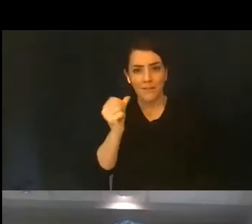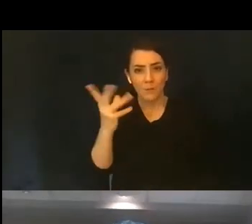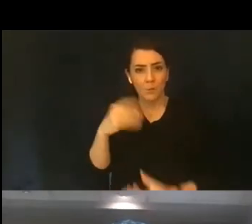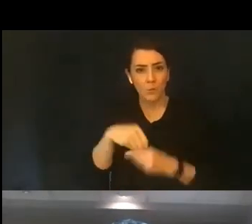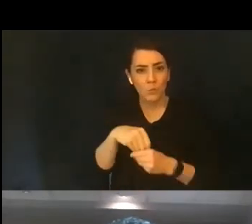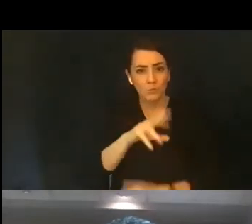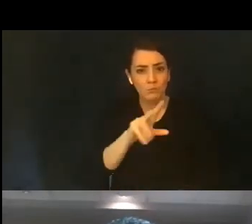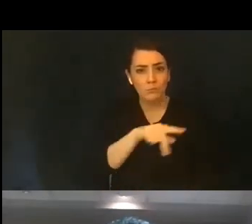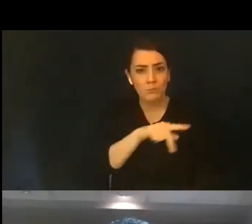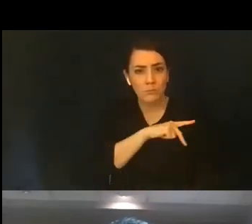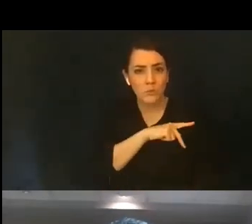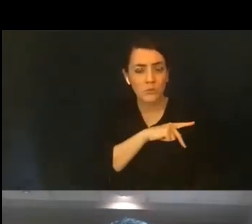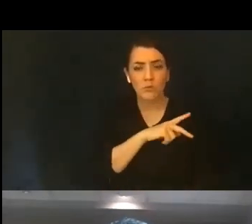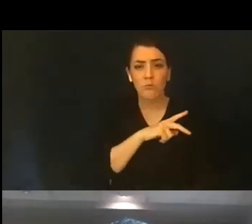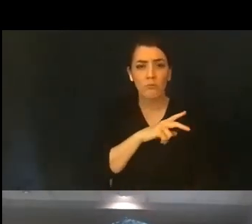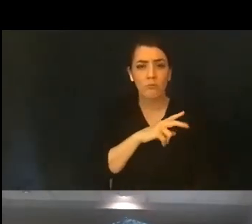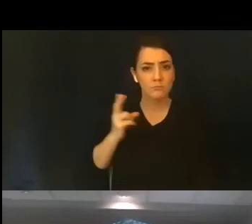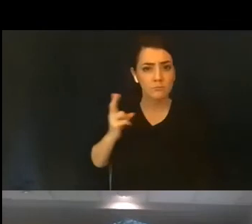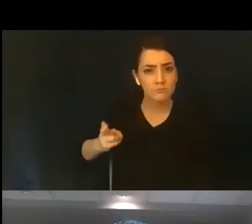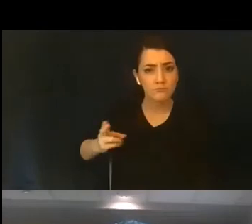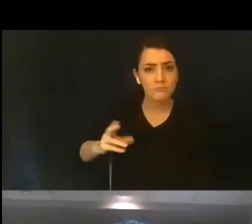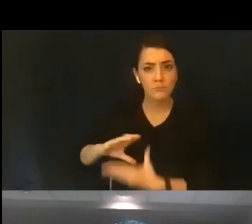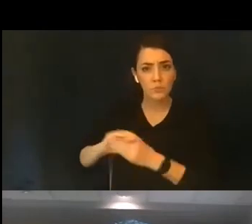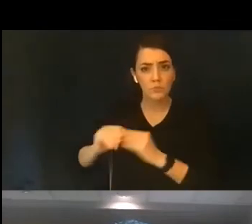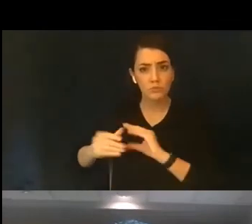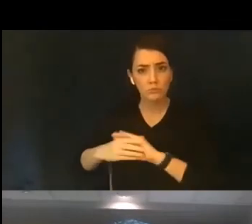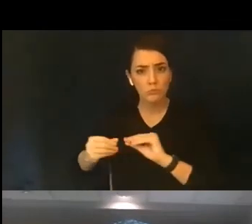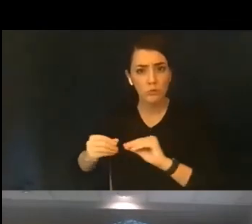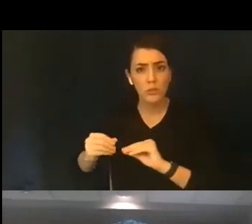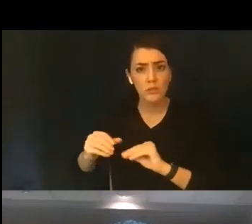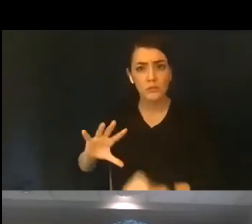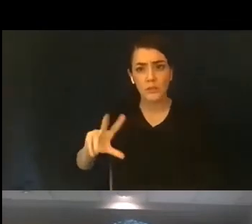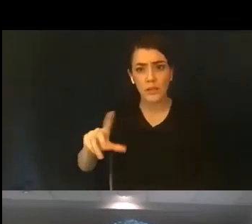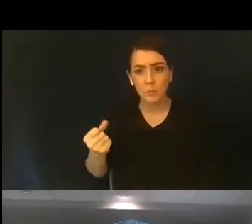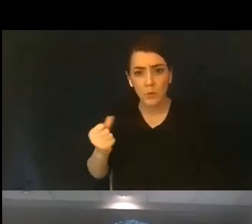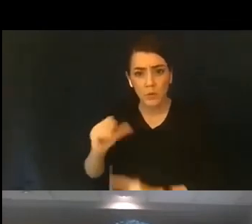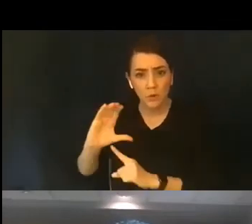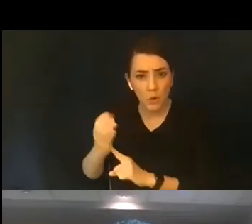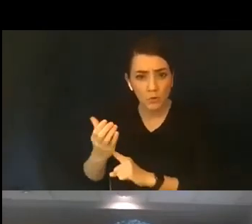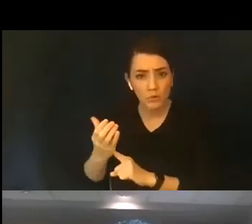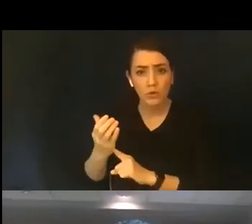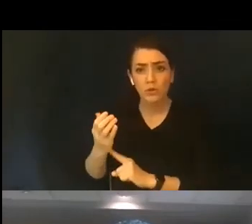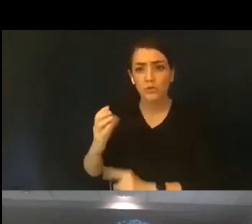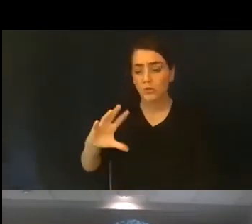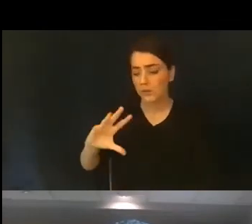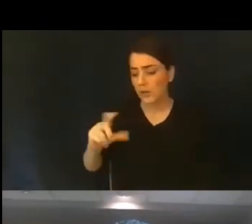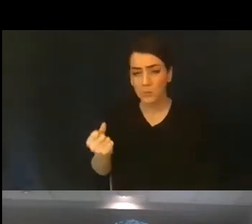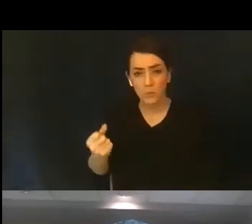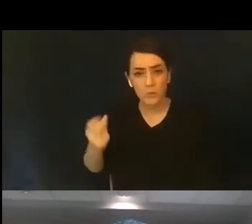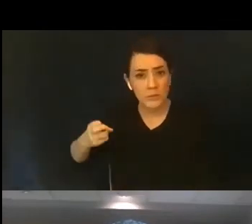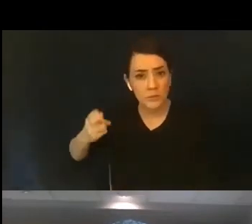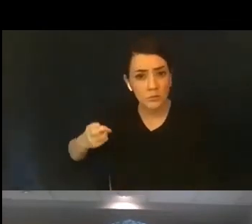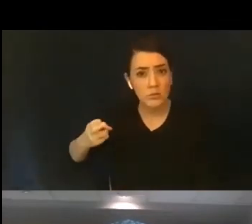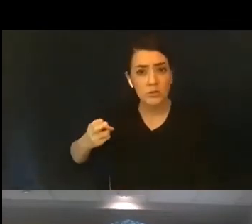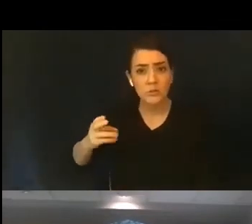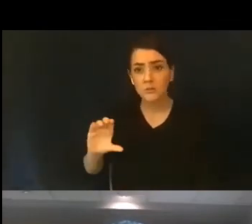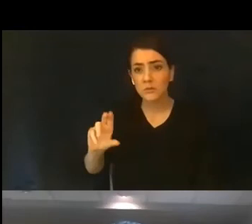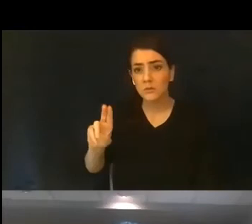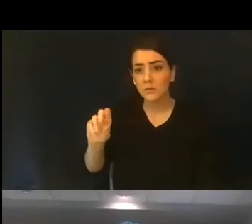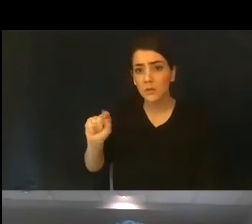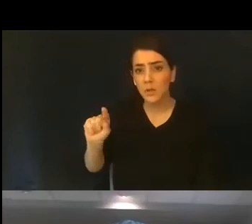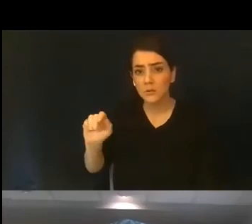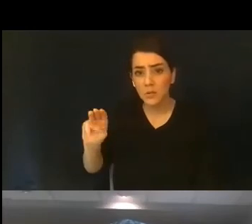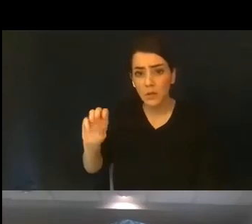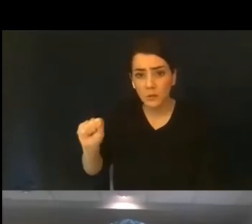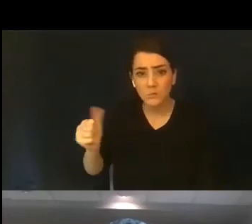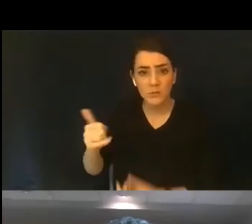They may look Asian to you, but unless they know about Cambodian culture, Cambodian history, and Cambodian customs and heritage and language, and then